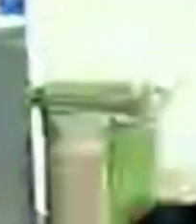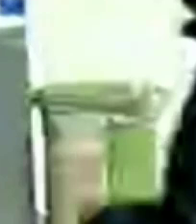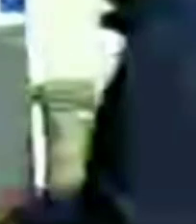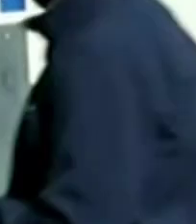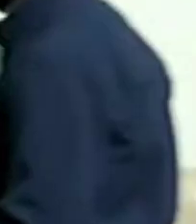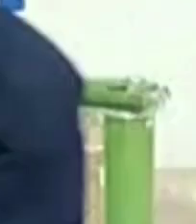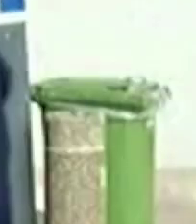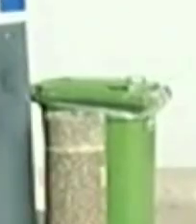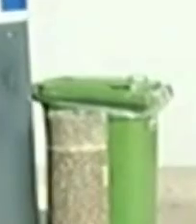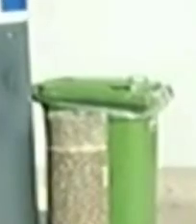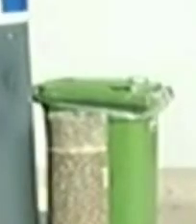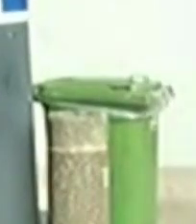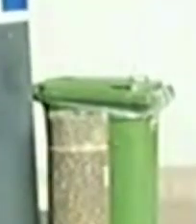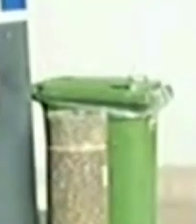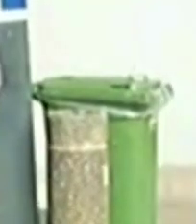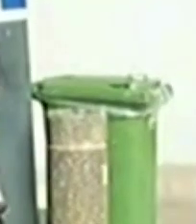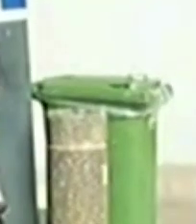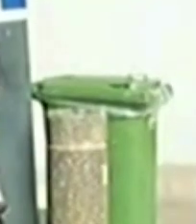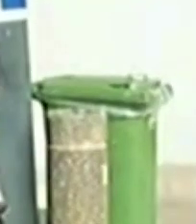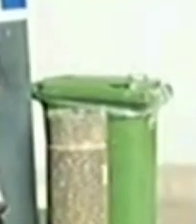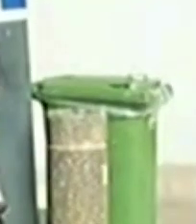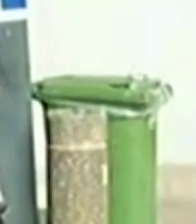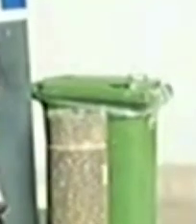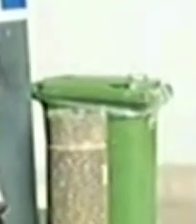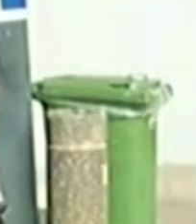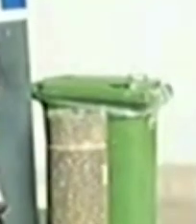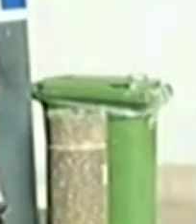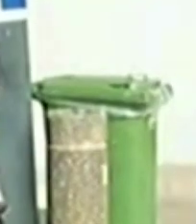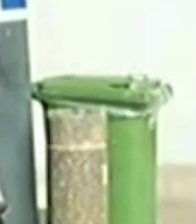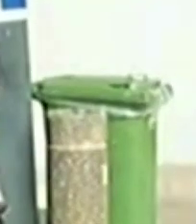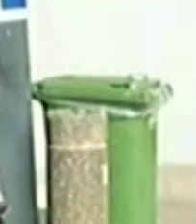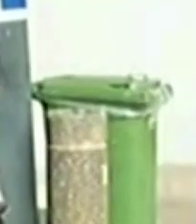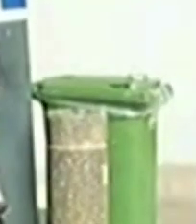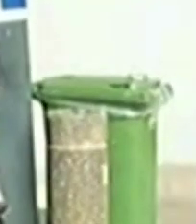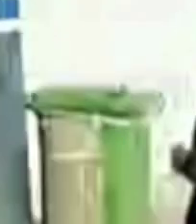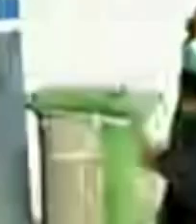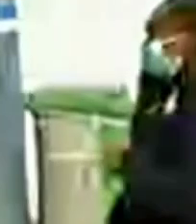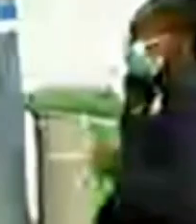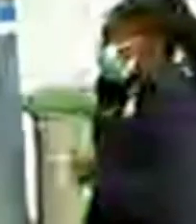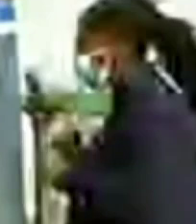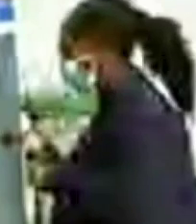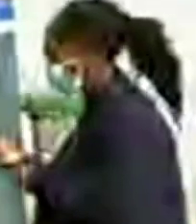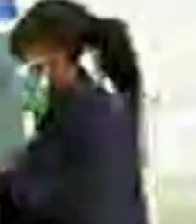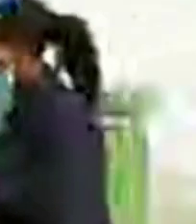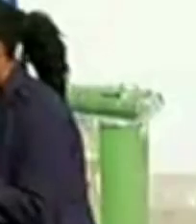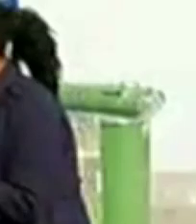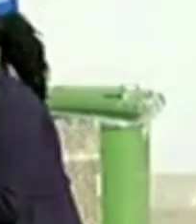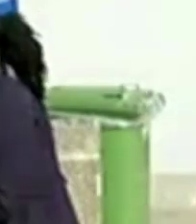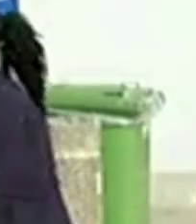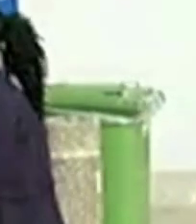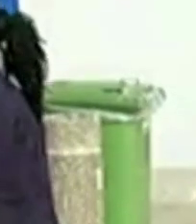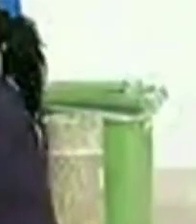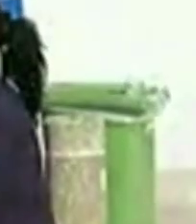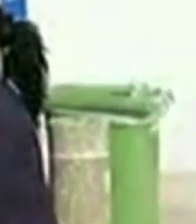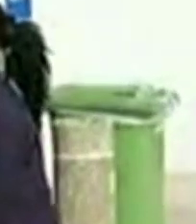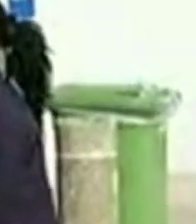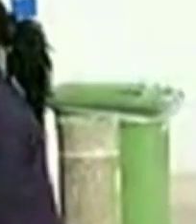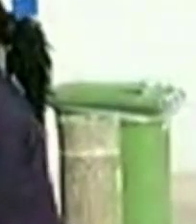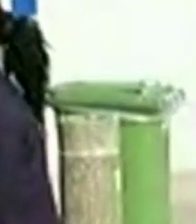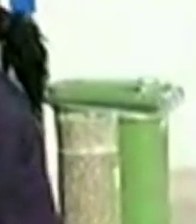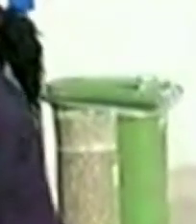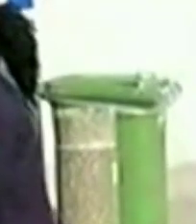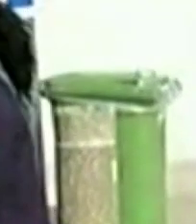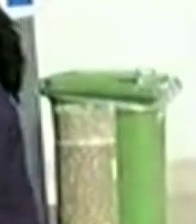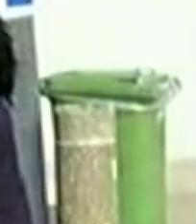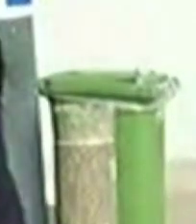to begin to move with the challenge that he is facing, he will definitely need the voice from above. He will need